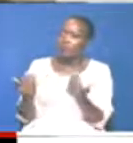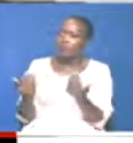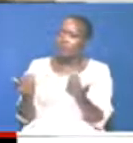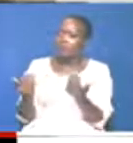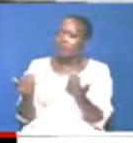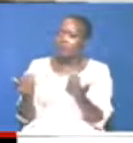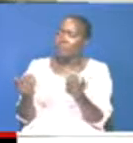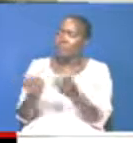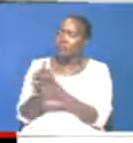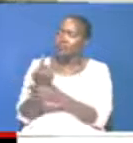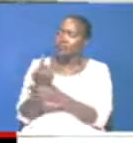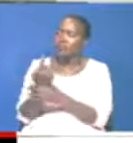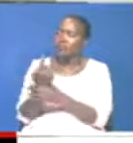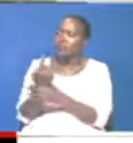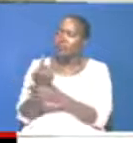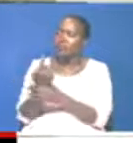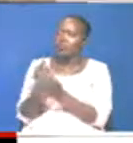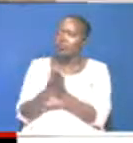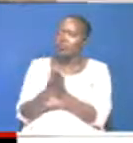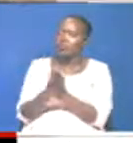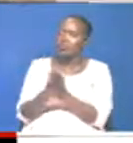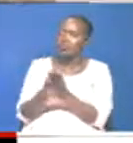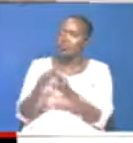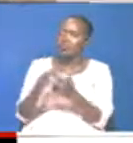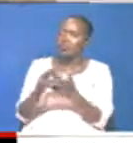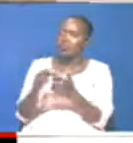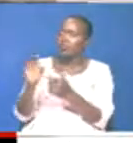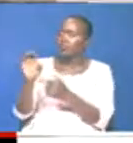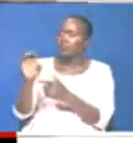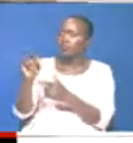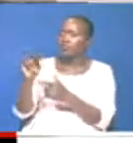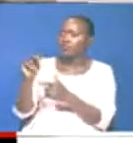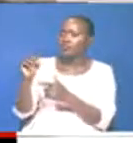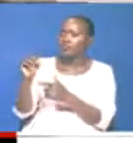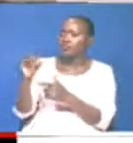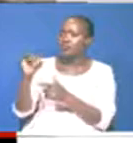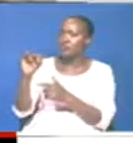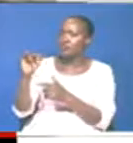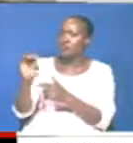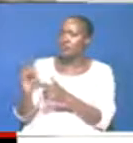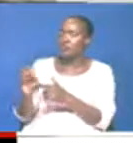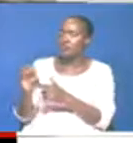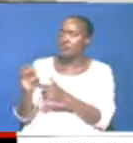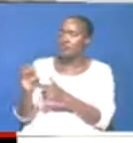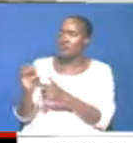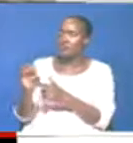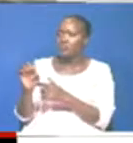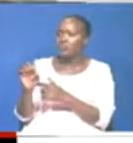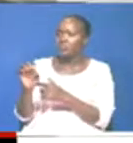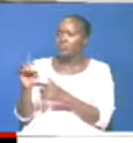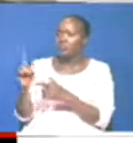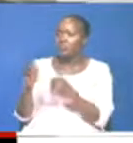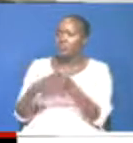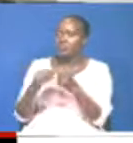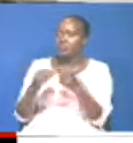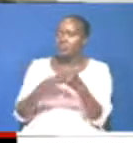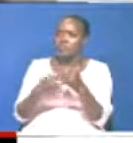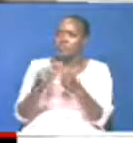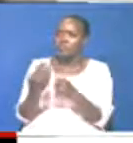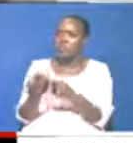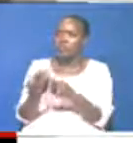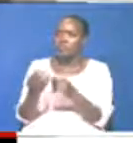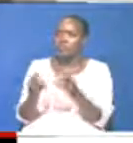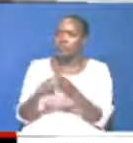of the combustion engine in the 1802 in France, you know, like by the year 1894, they had started